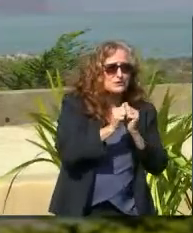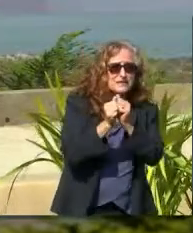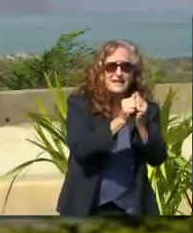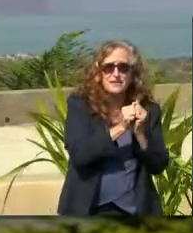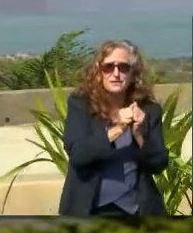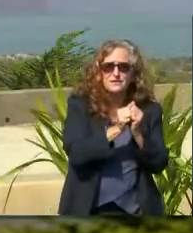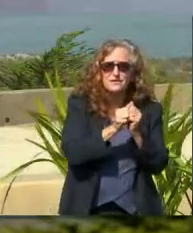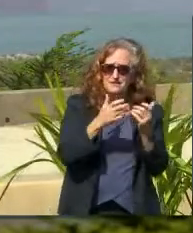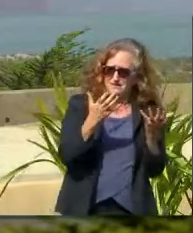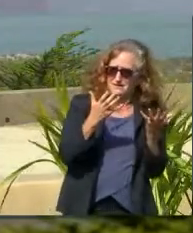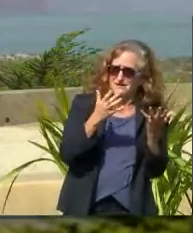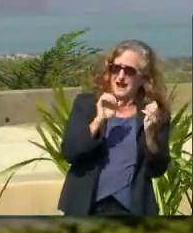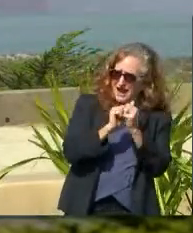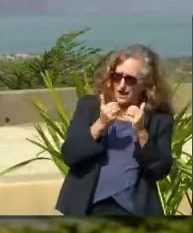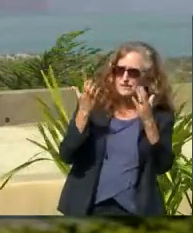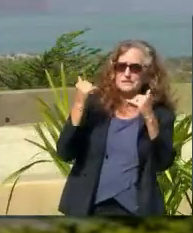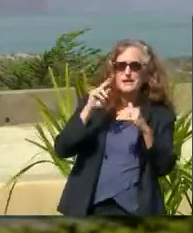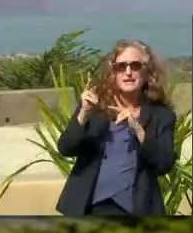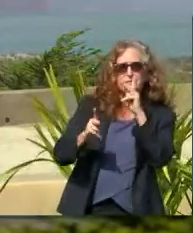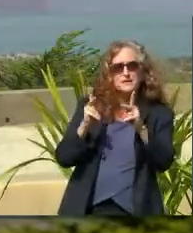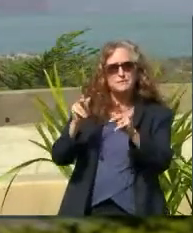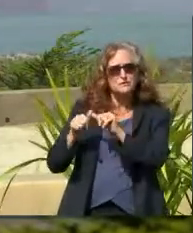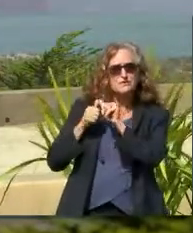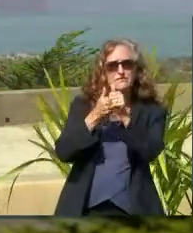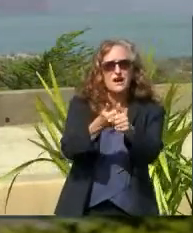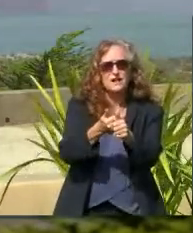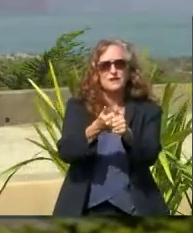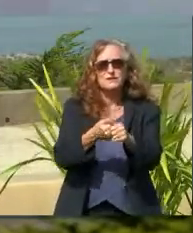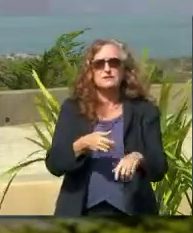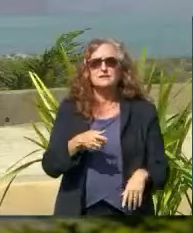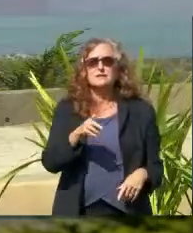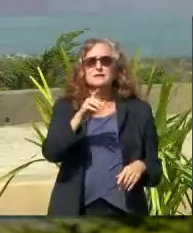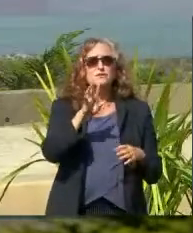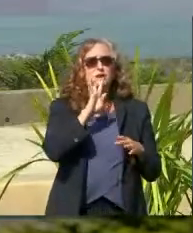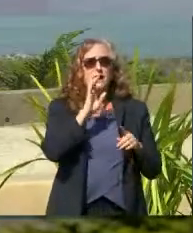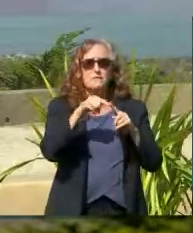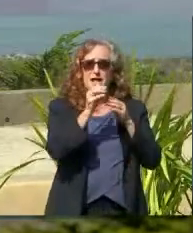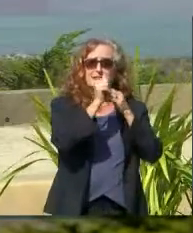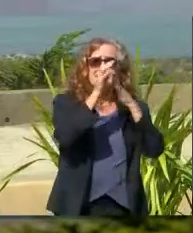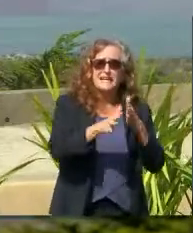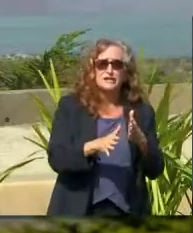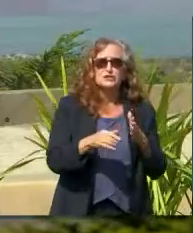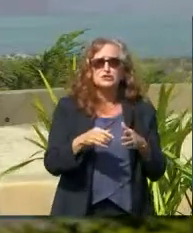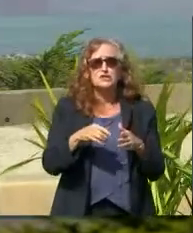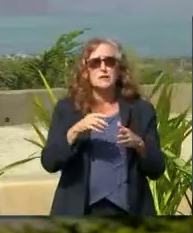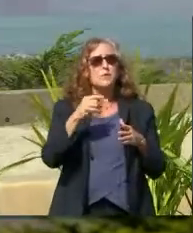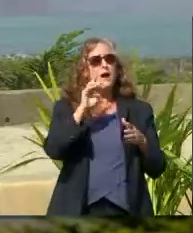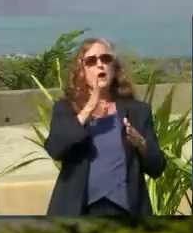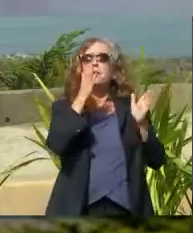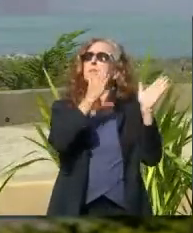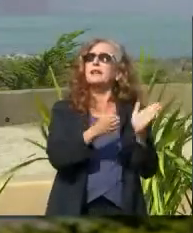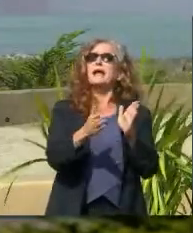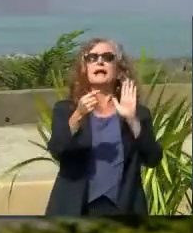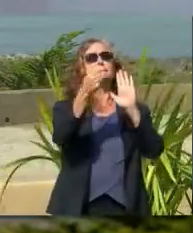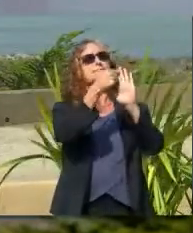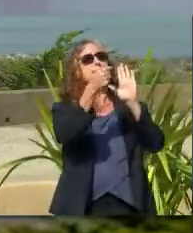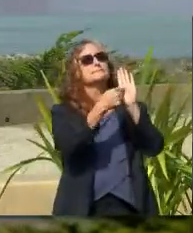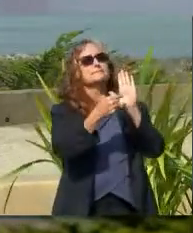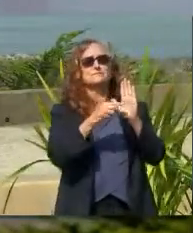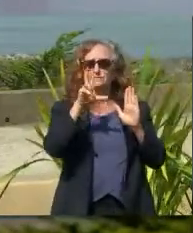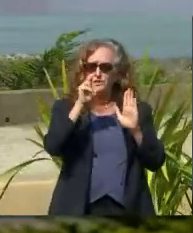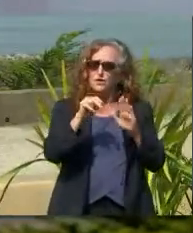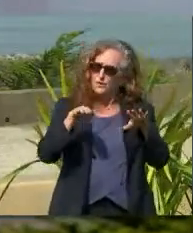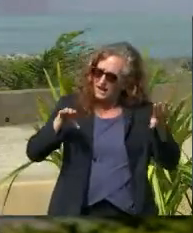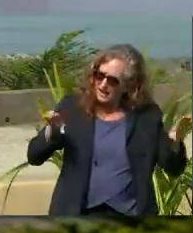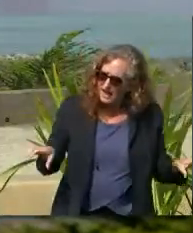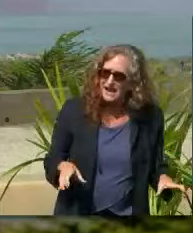we expect them to follow? And it's not about leadership that just says blindly, this is where we're going. It's about leadership that's developed